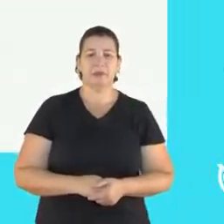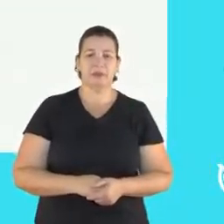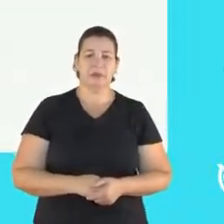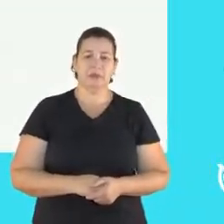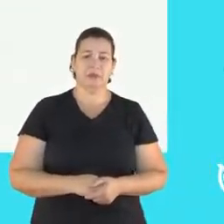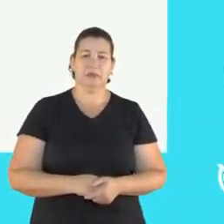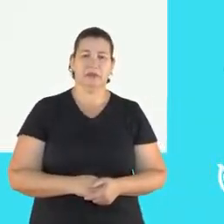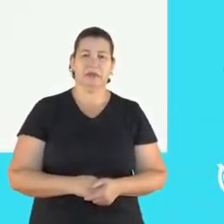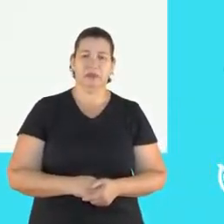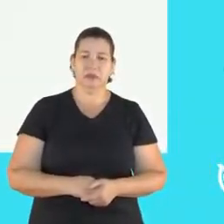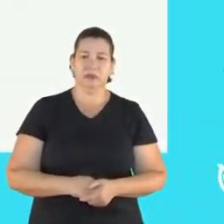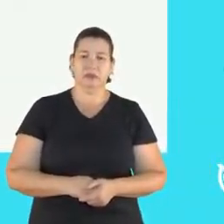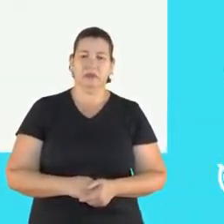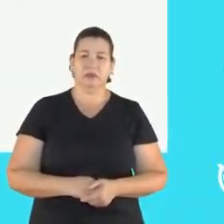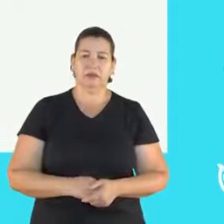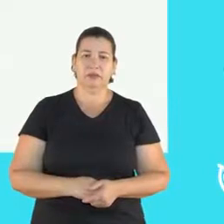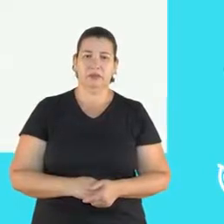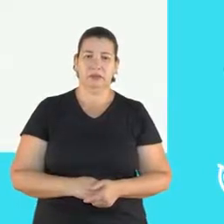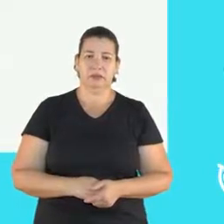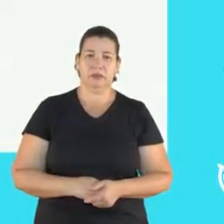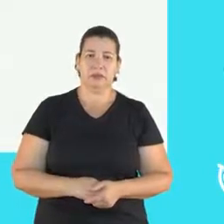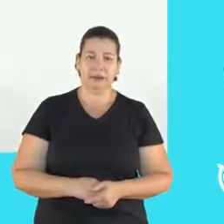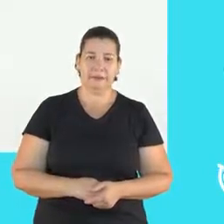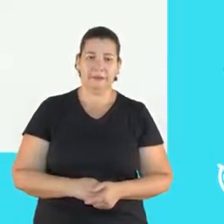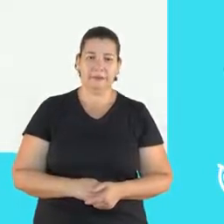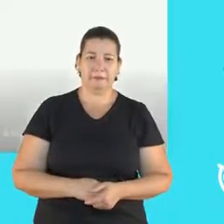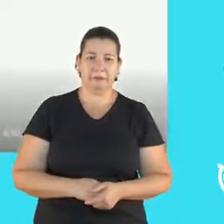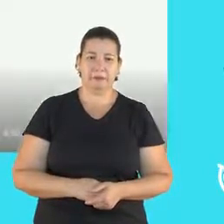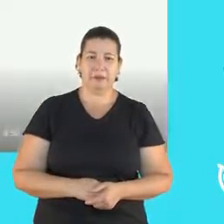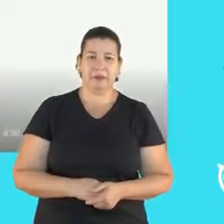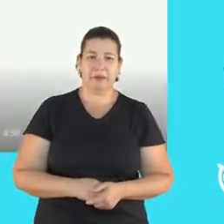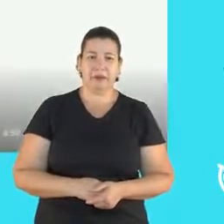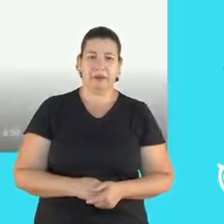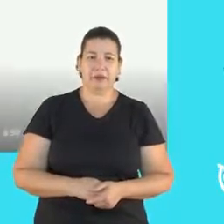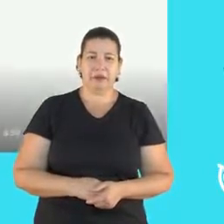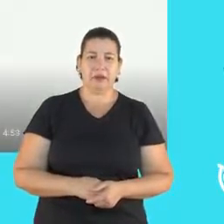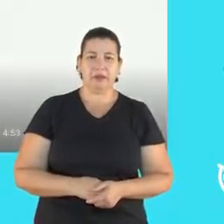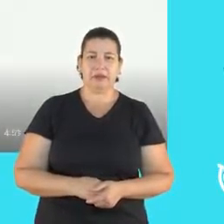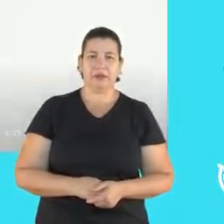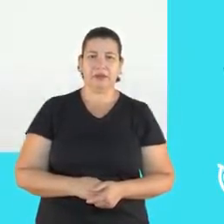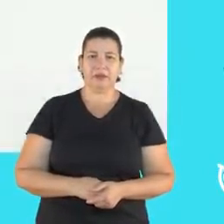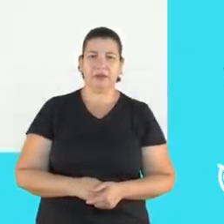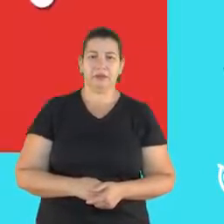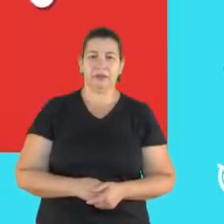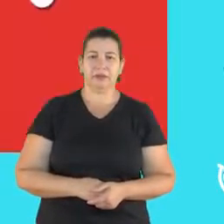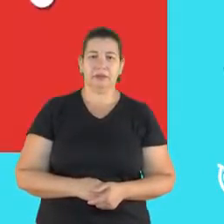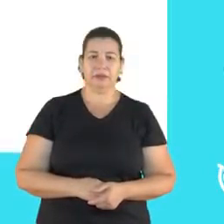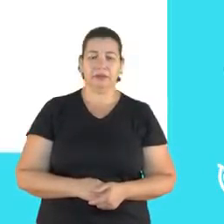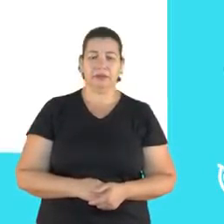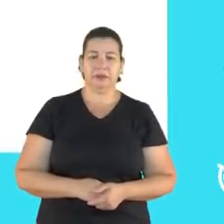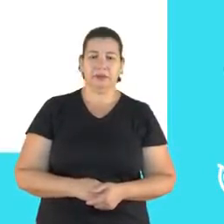Over the course of our lifetimes, our bodies undergo a series of extraordinary metamorphoses.